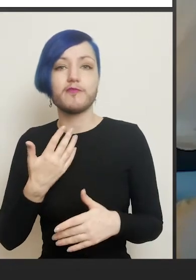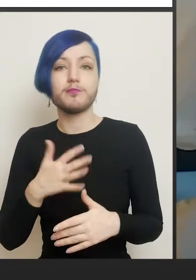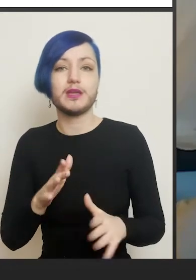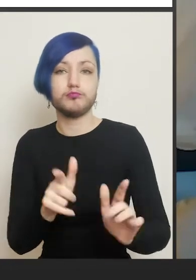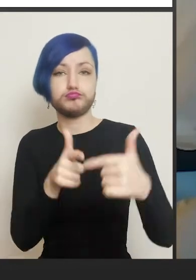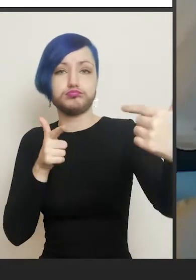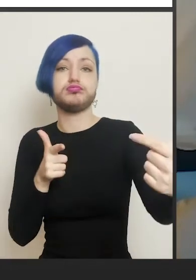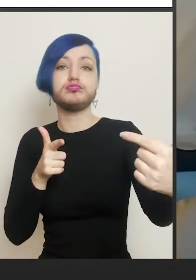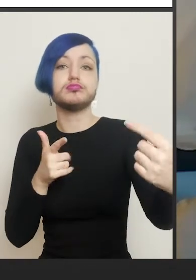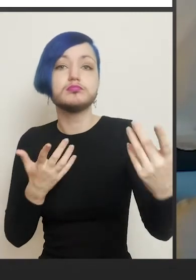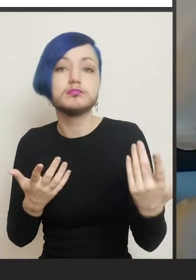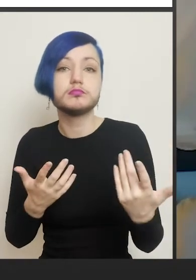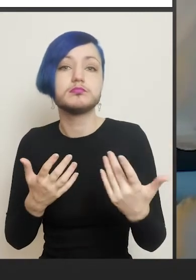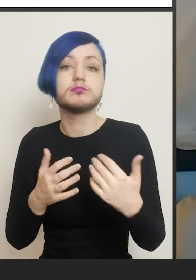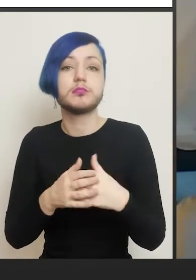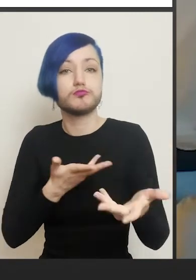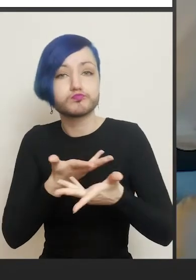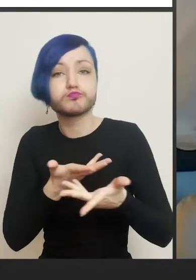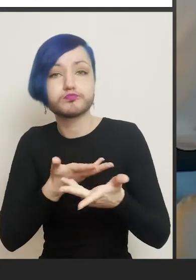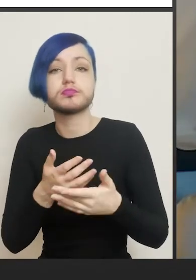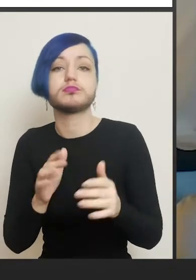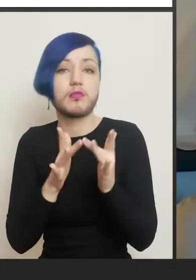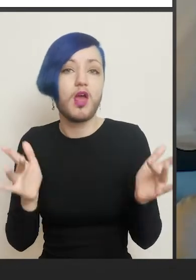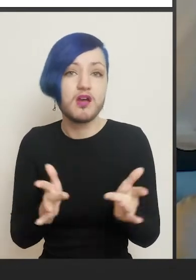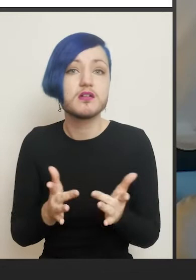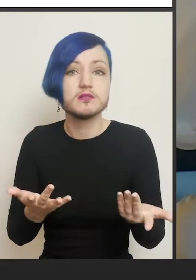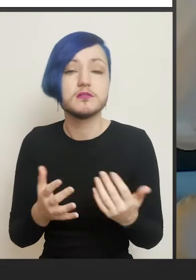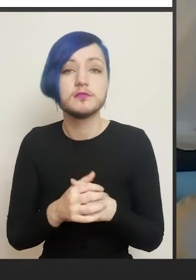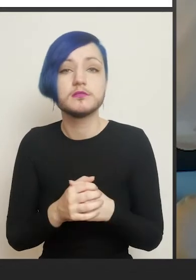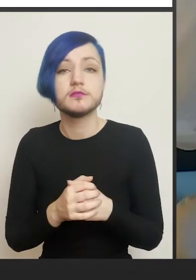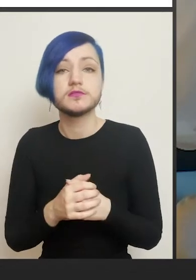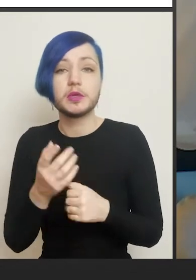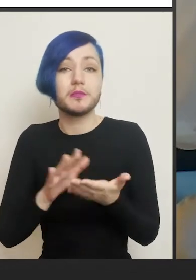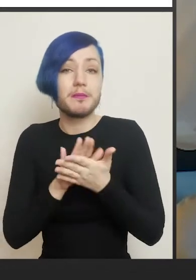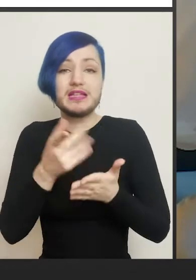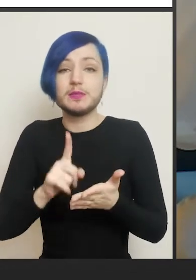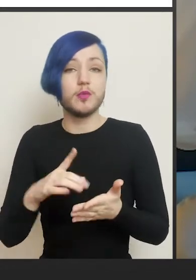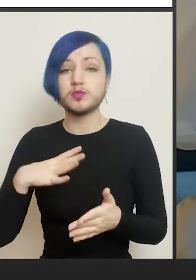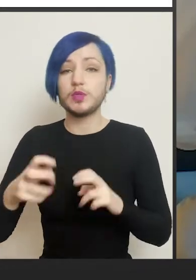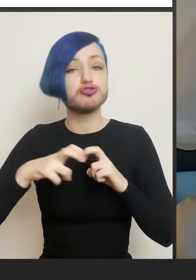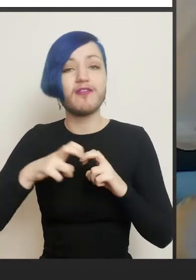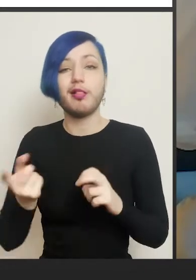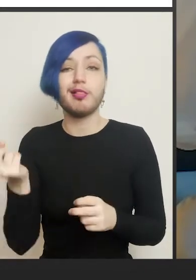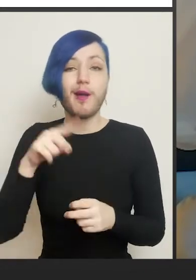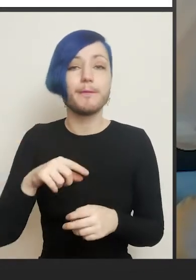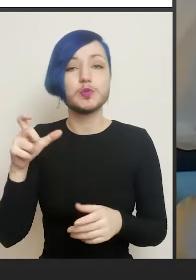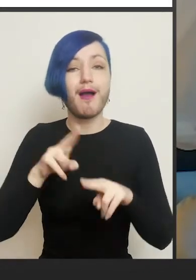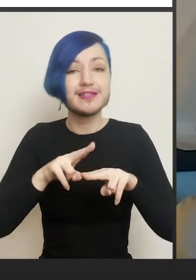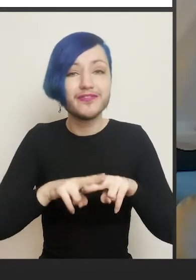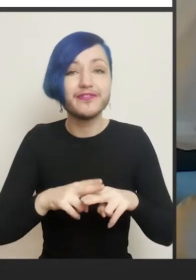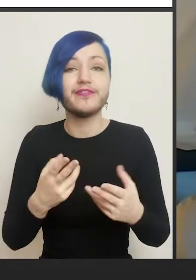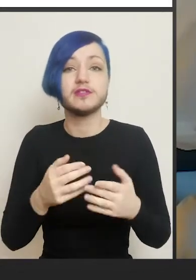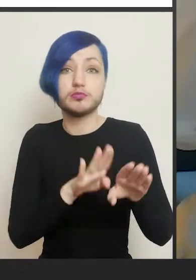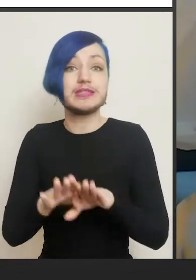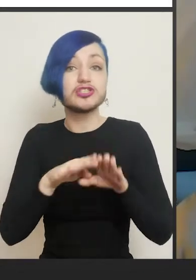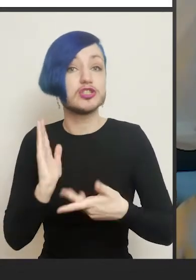people through the medium of computers. So I've been consulting online. People haven't had to travel to Cardiff to see us.